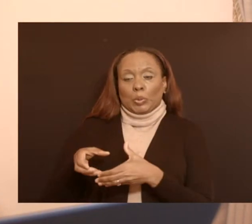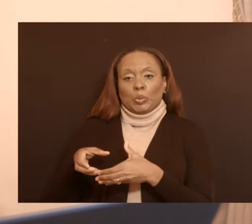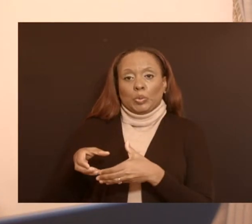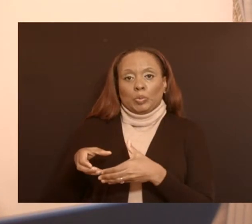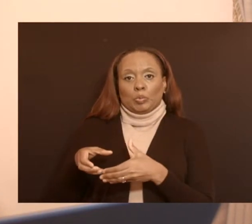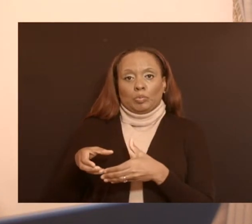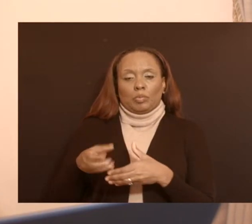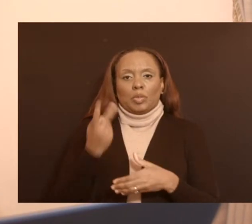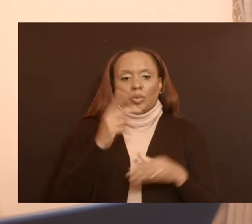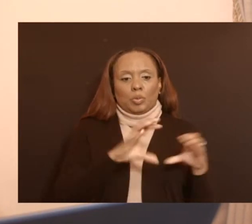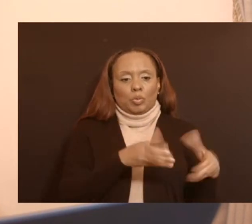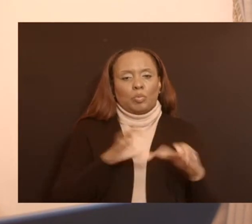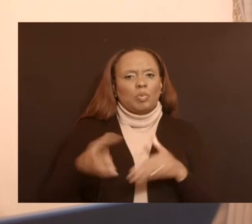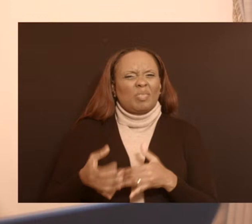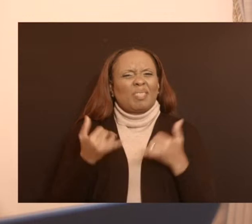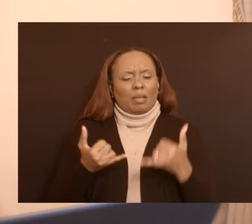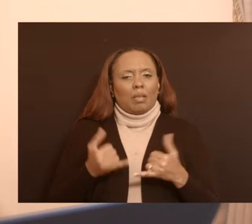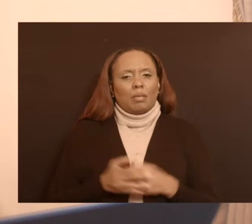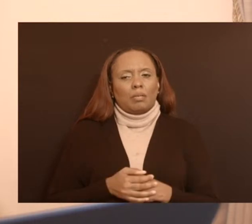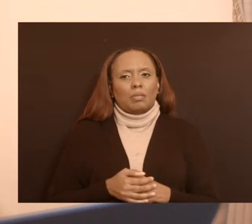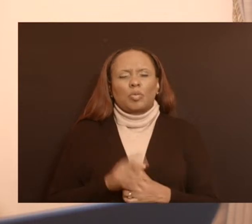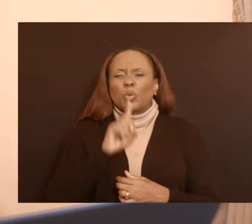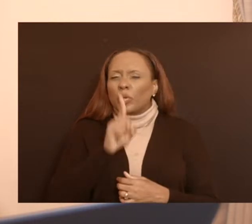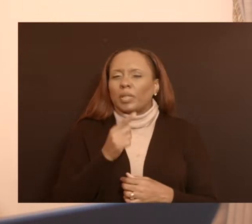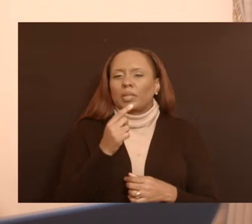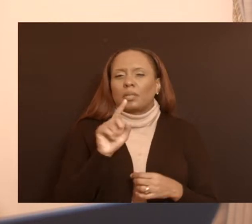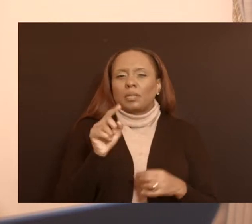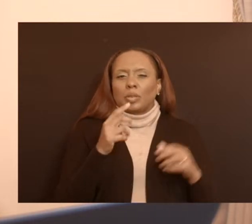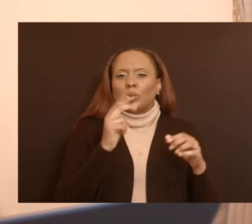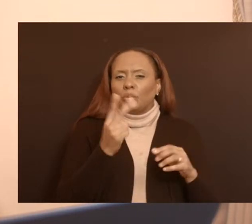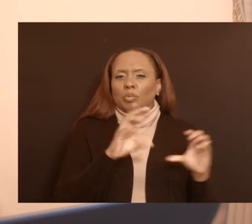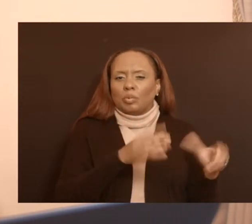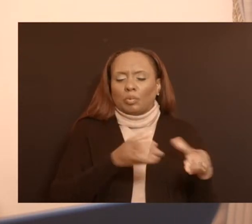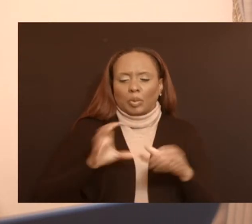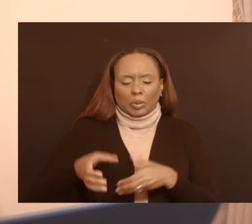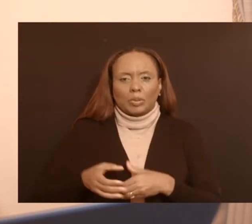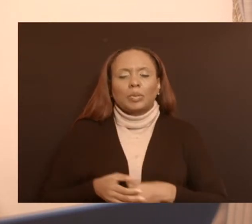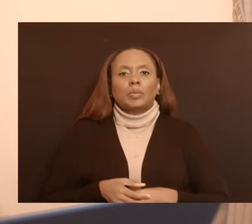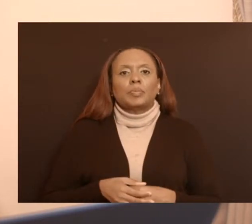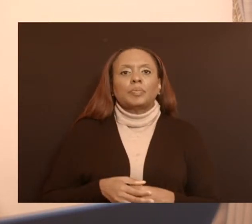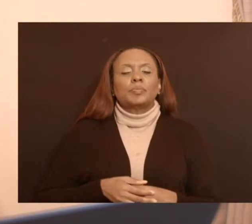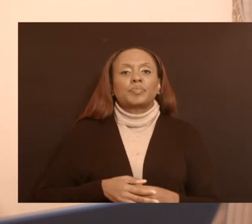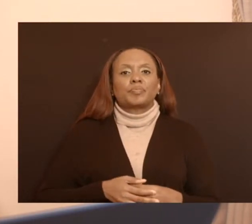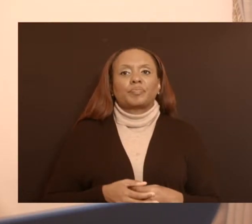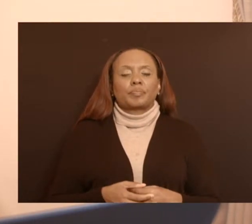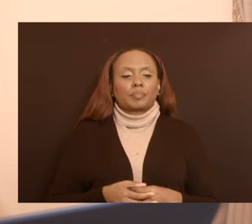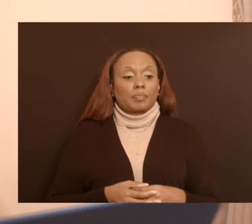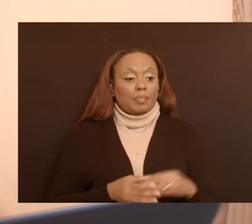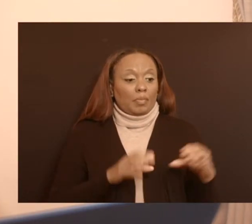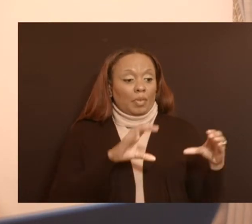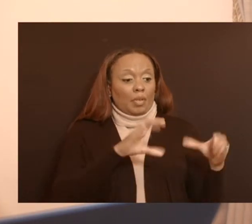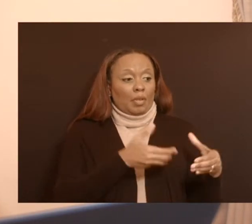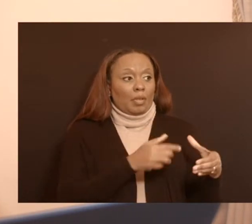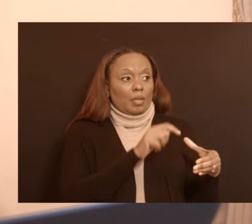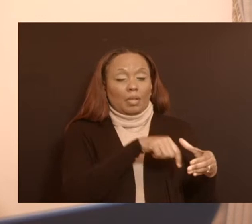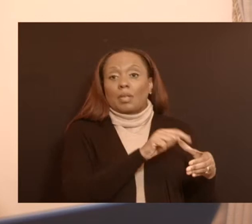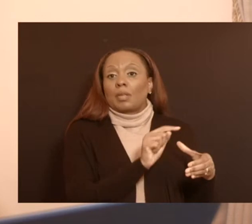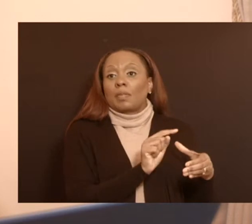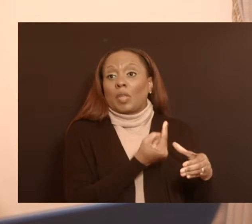currently managing. So we have the first one in a